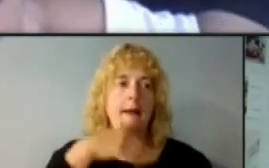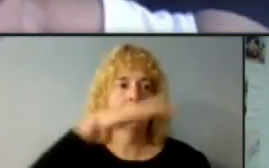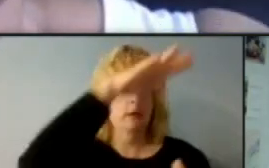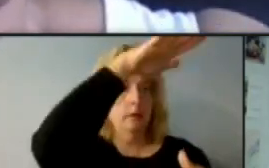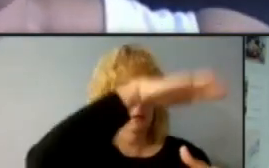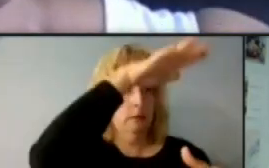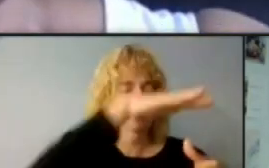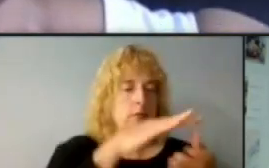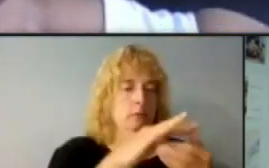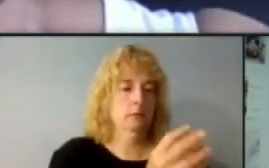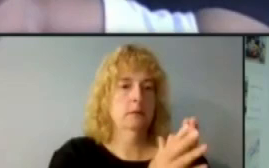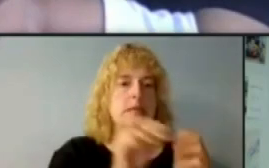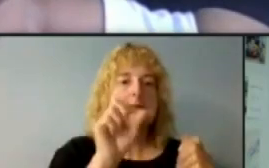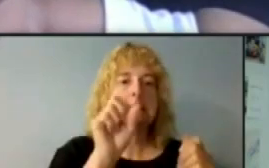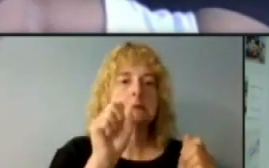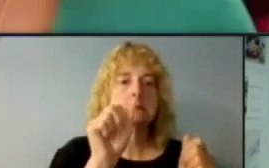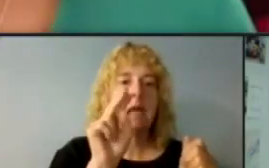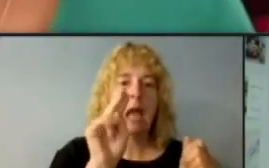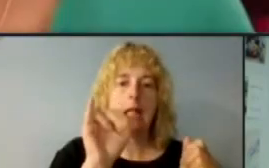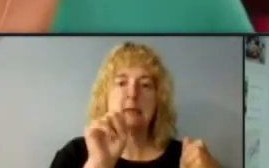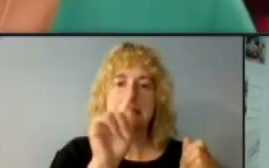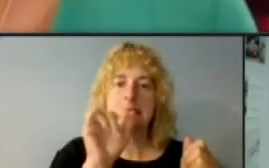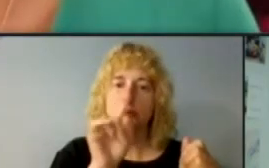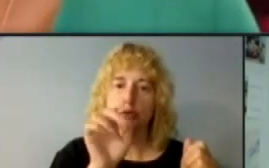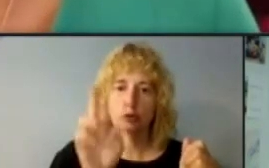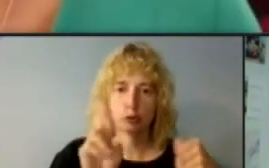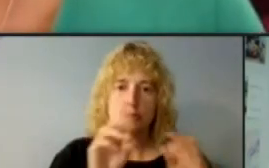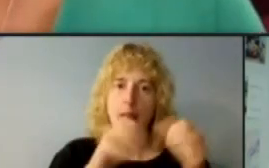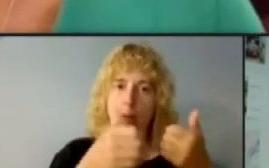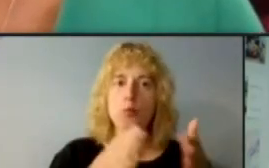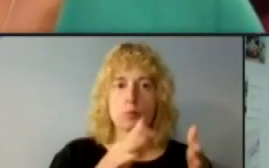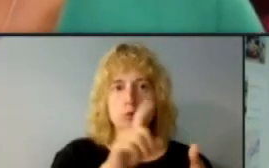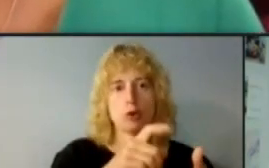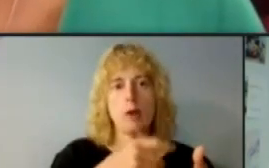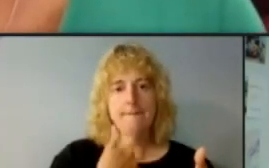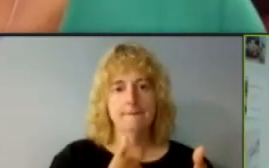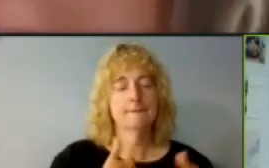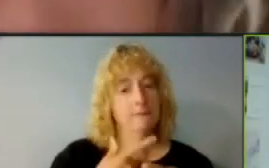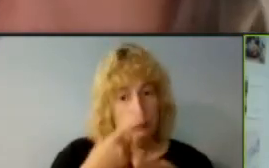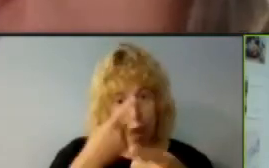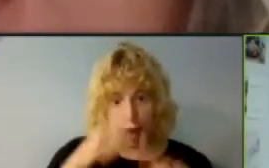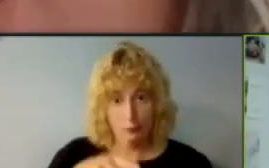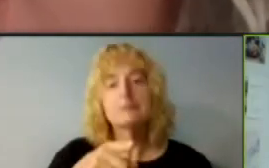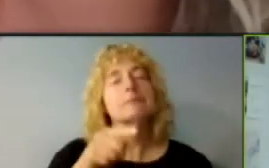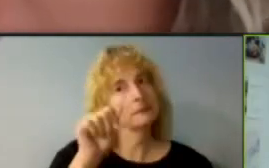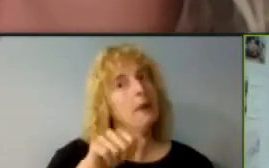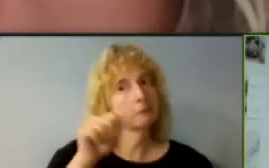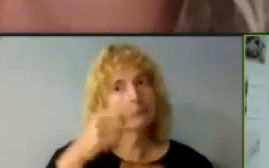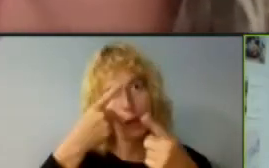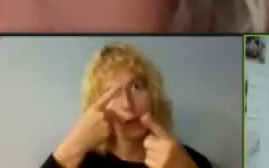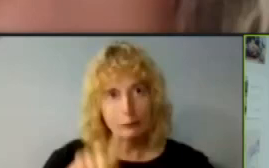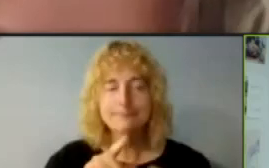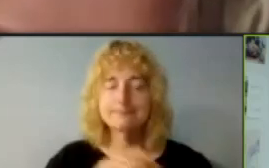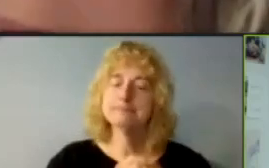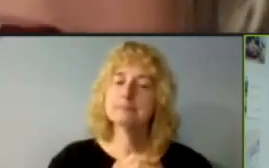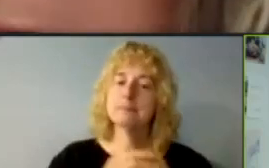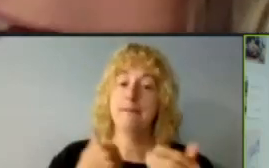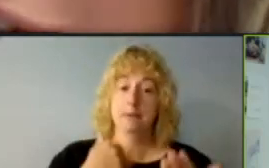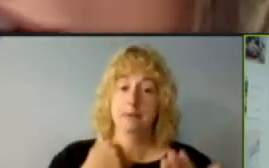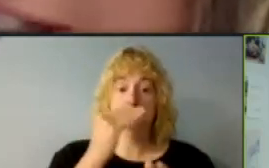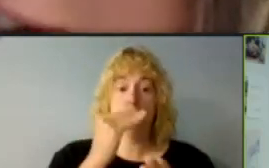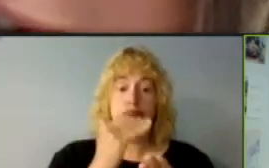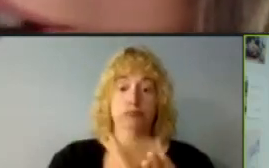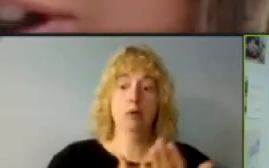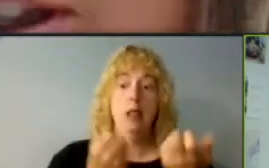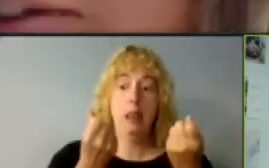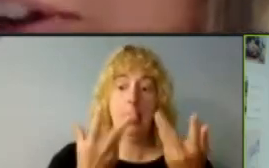Denise would agree with me there. I agree with you. Mm-hmm. So there's a lot of questions here. So how do we